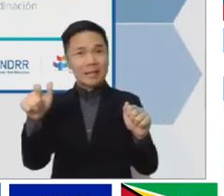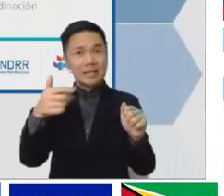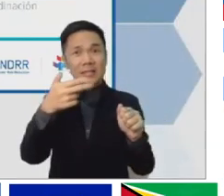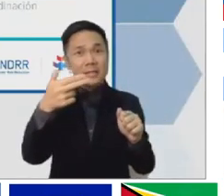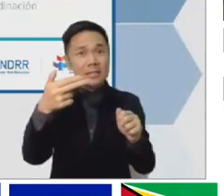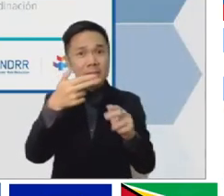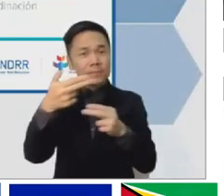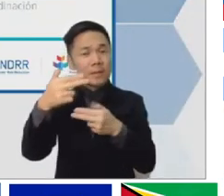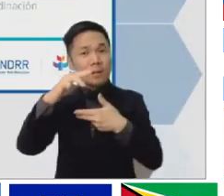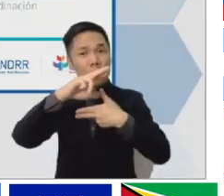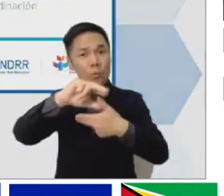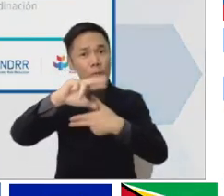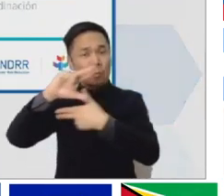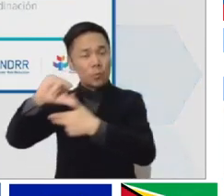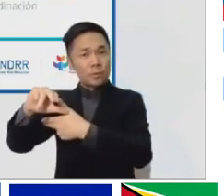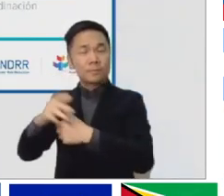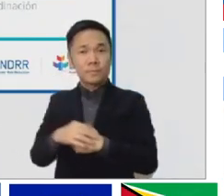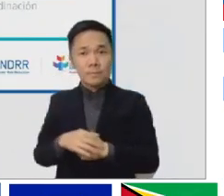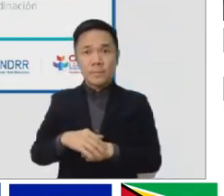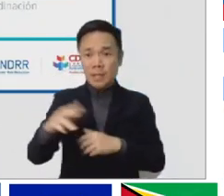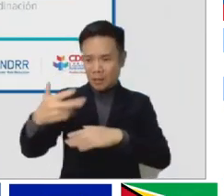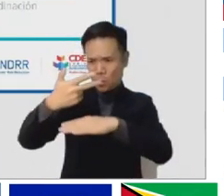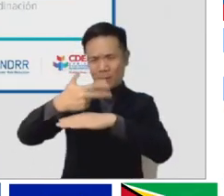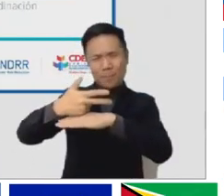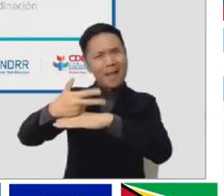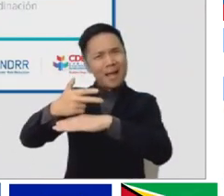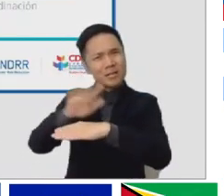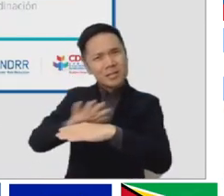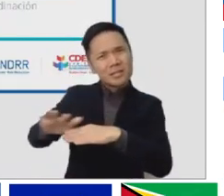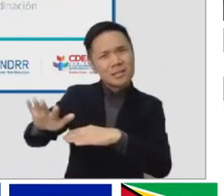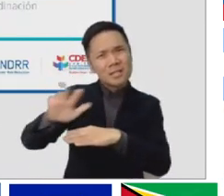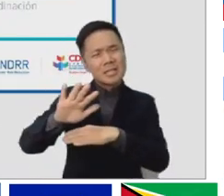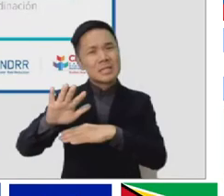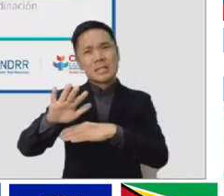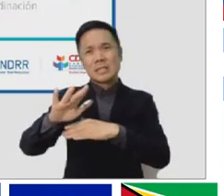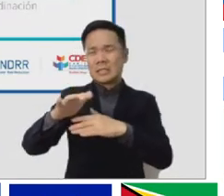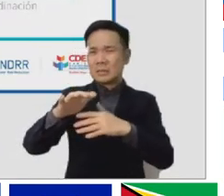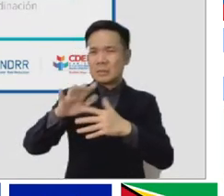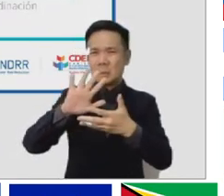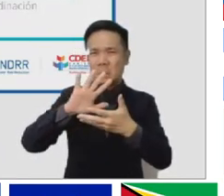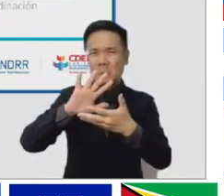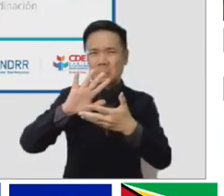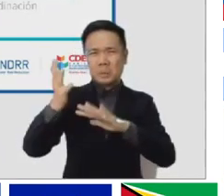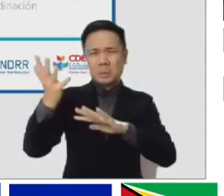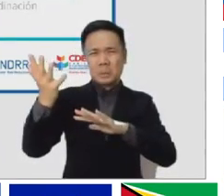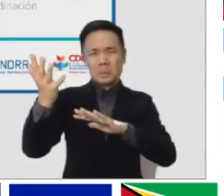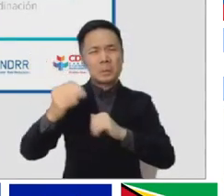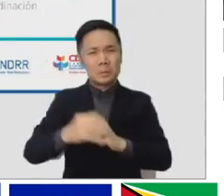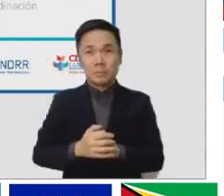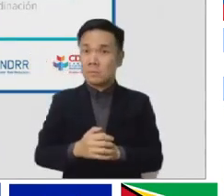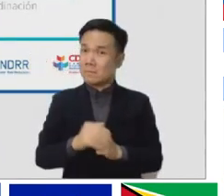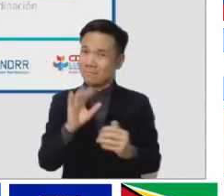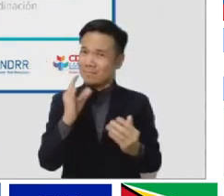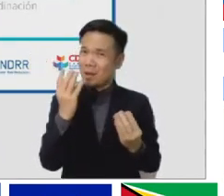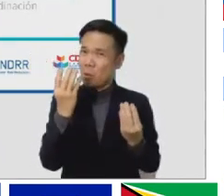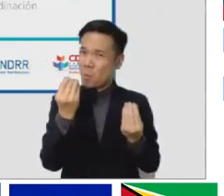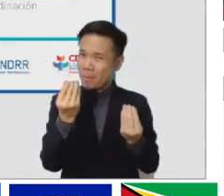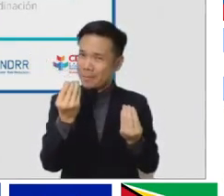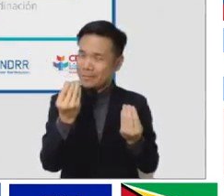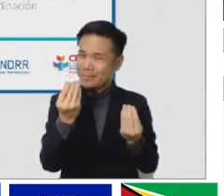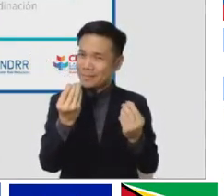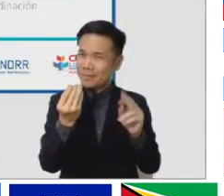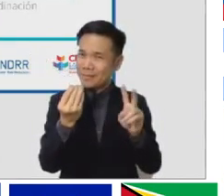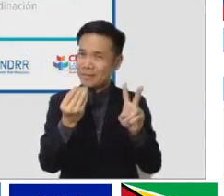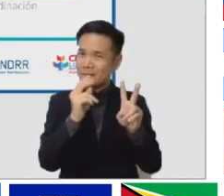Nicaragua, we had losses and damages and additional costs in about 2,200 in